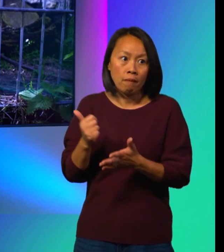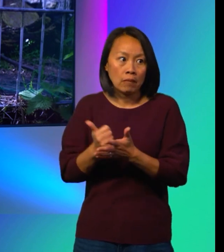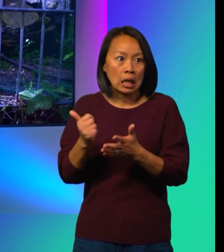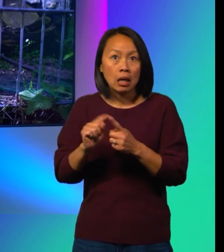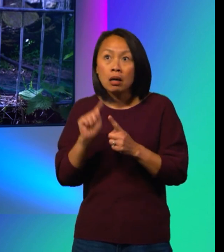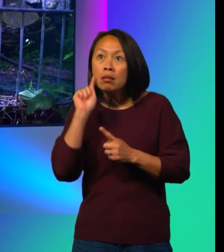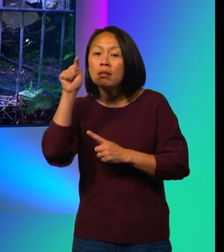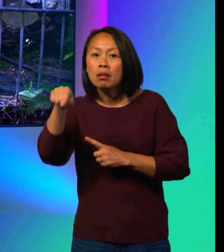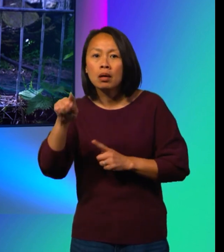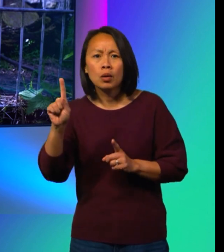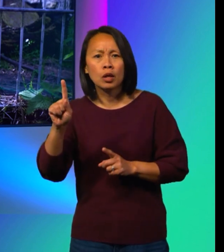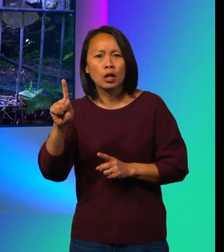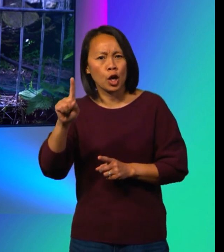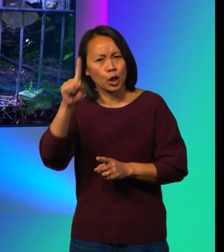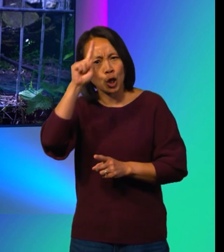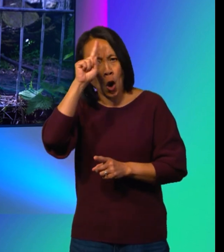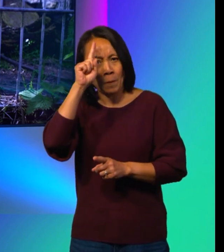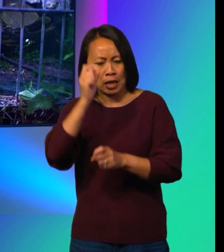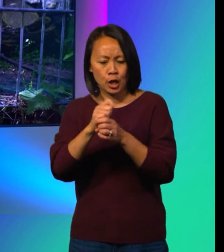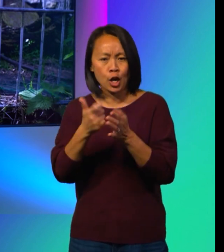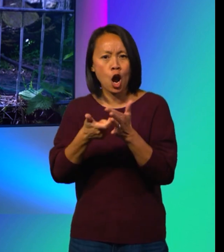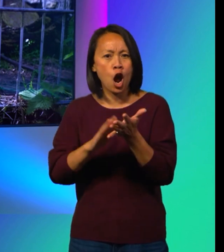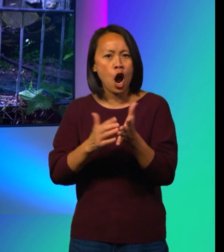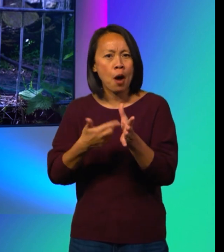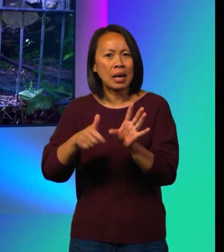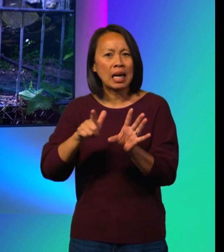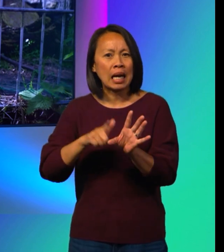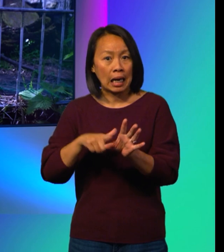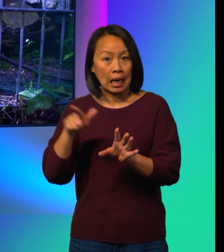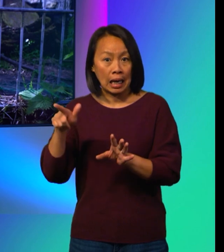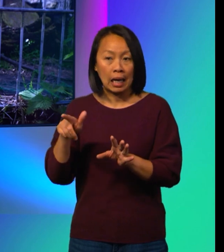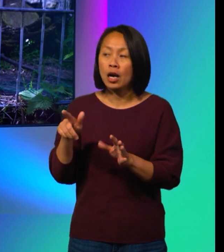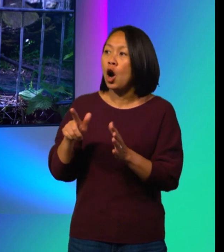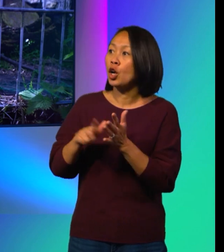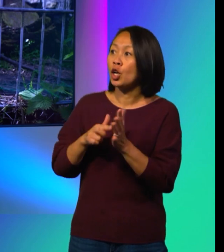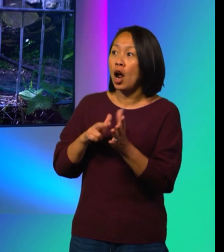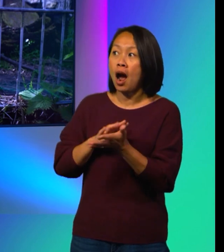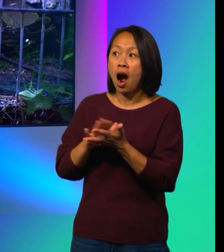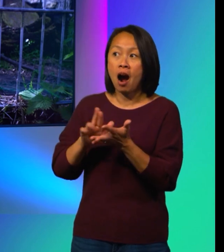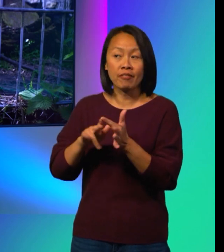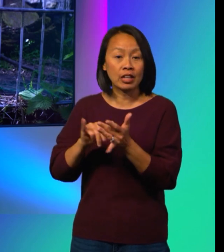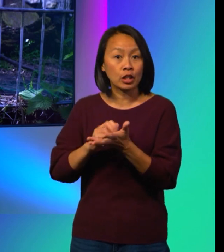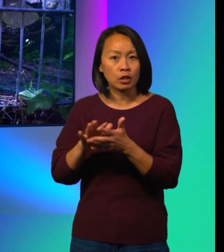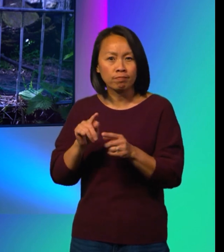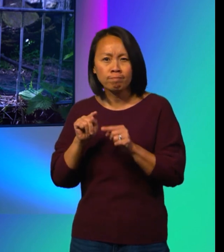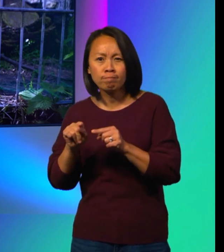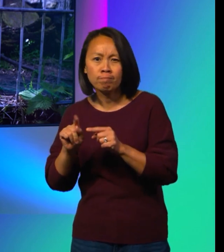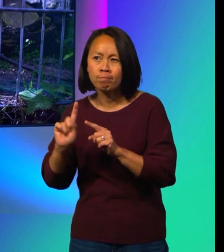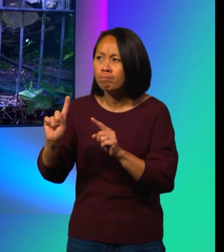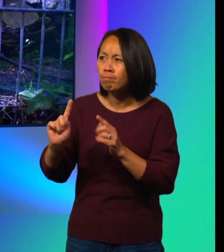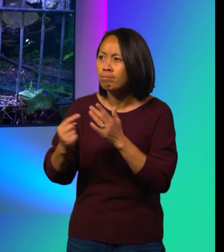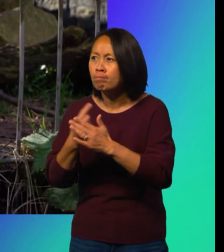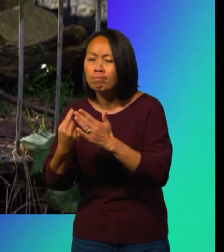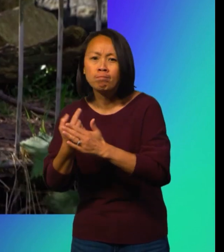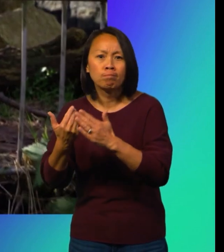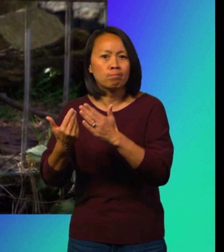Germany. BBC correspondent Jonah Fisher followed her on her way to start a new life. Let's take a